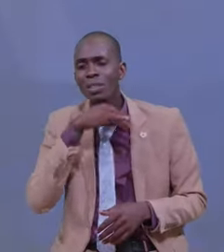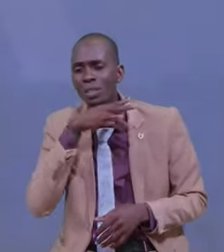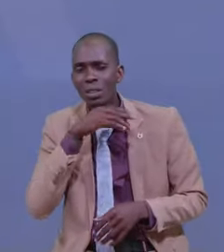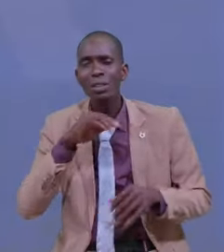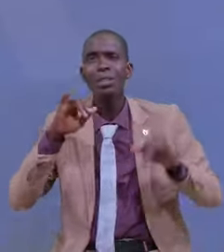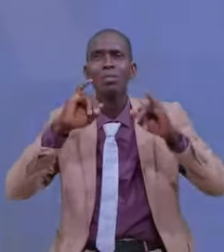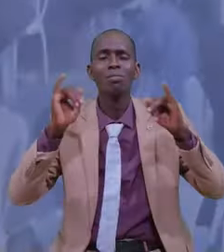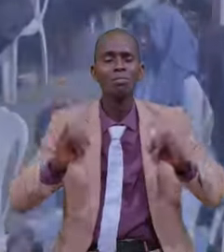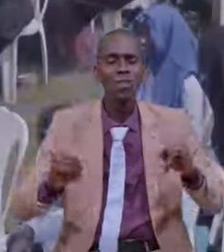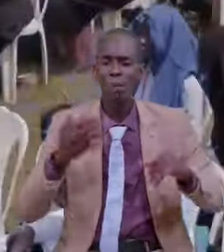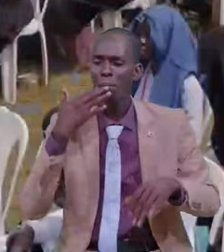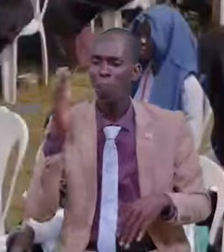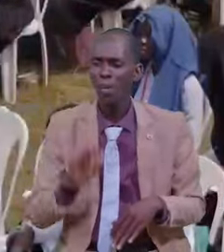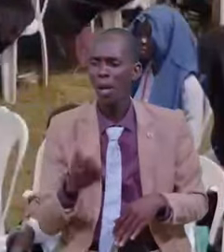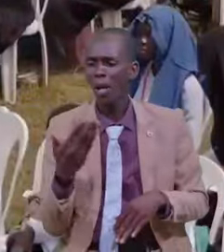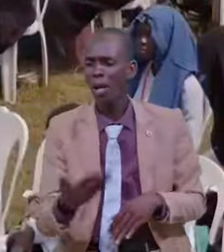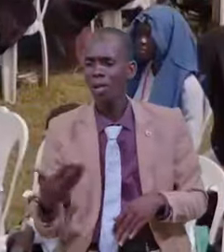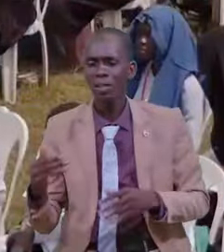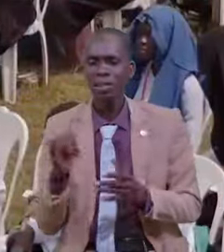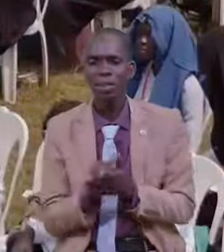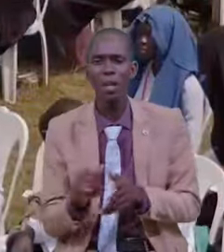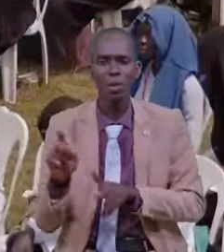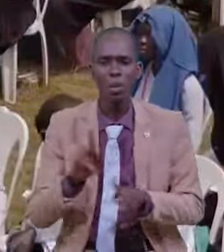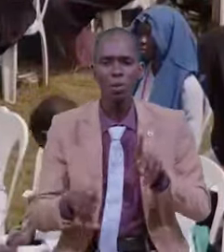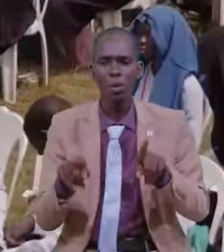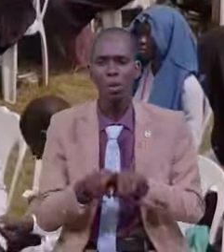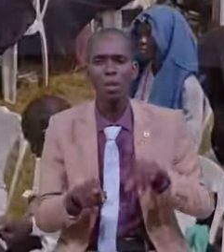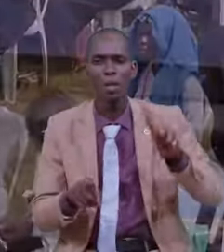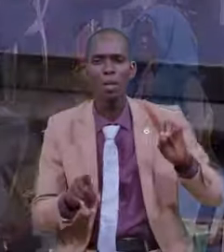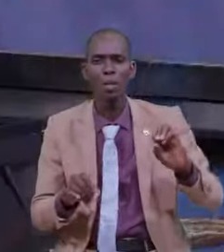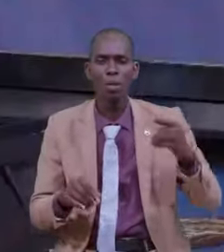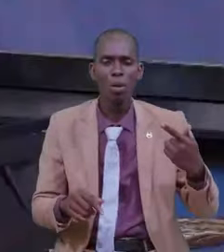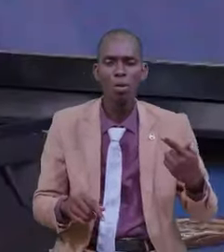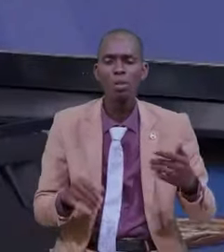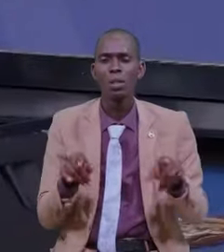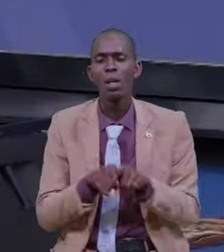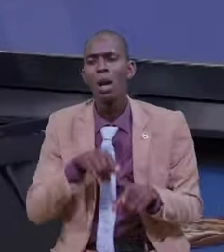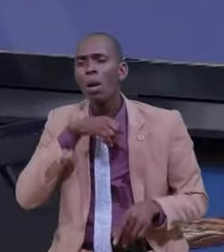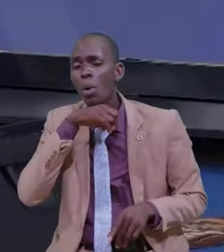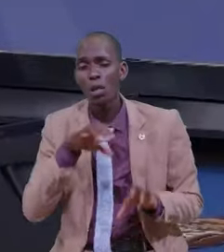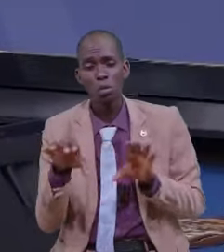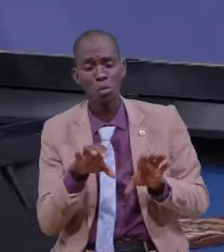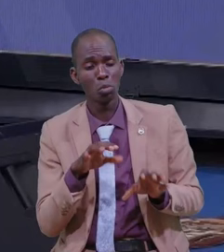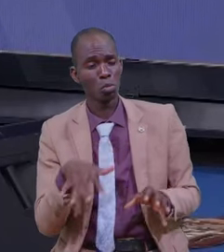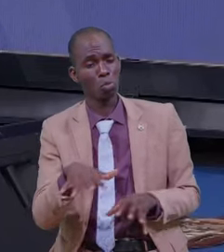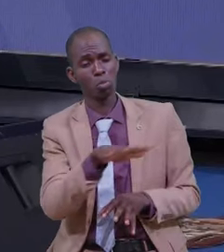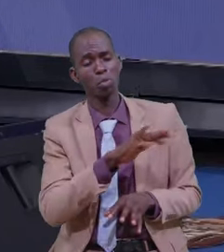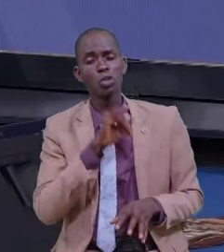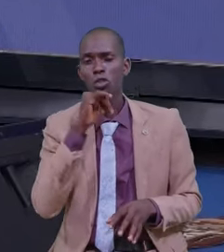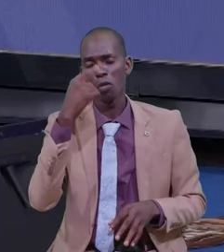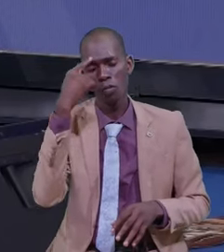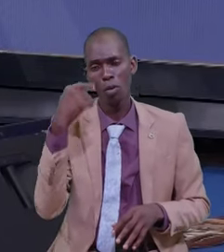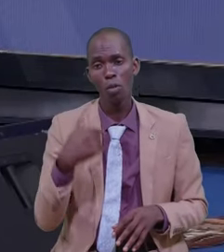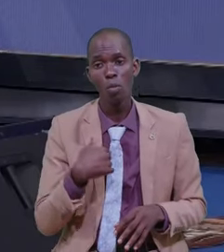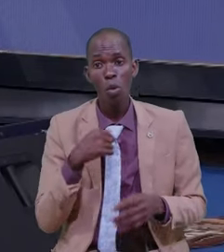people do, like dogs, like pigs, that's not for me. It's when you labor